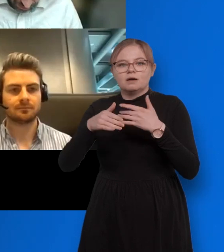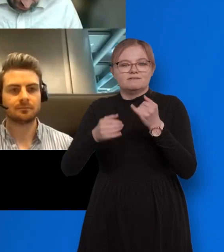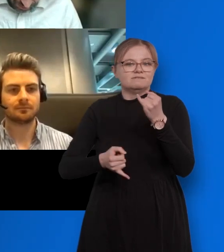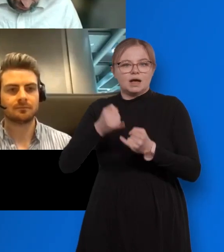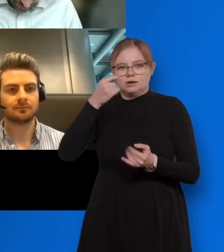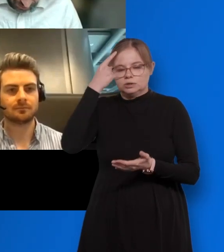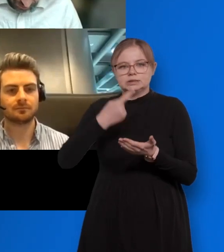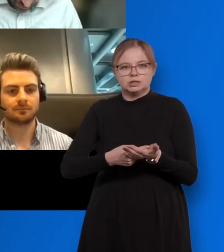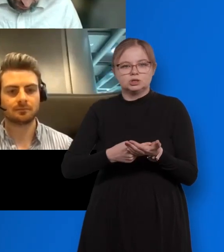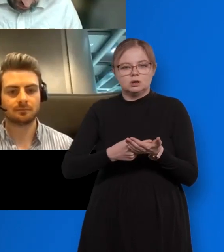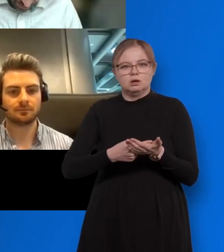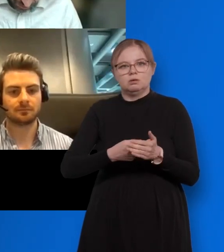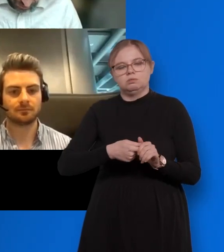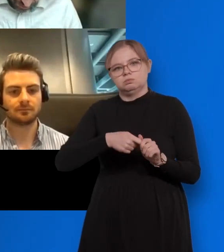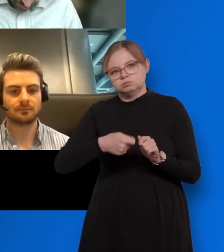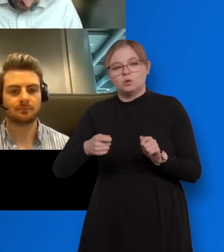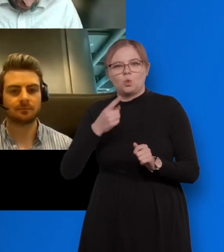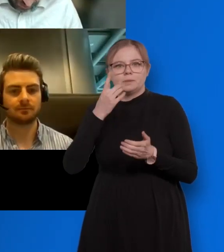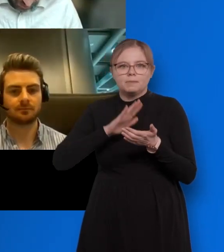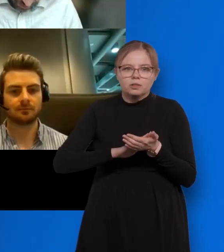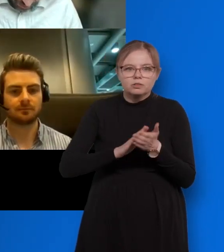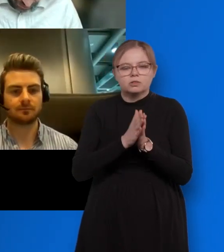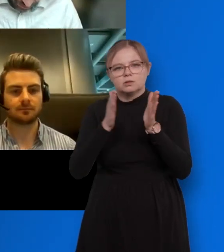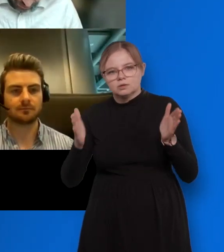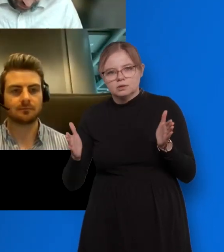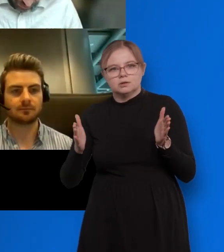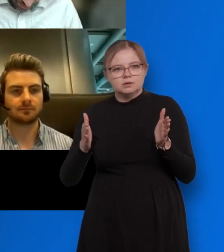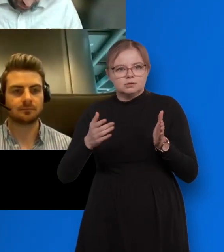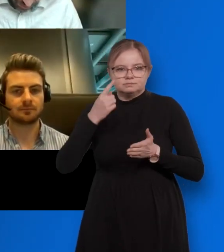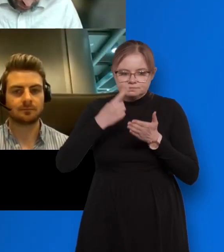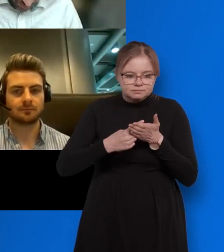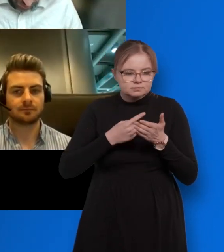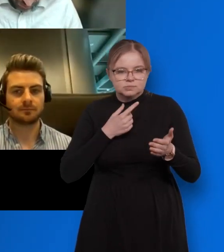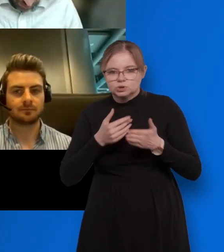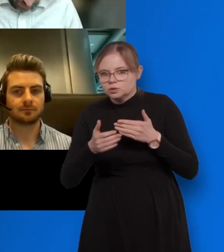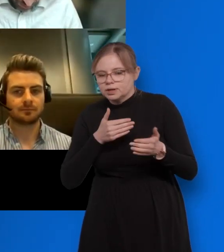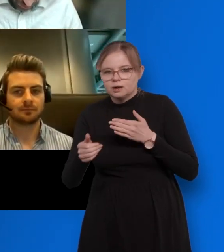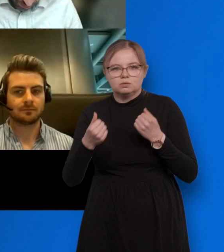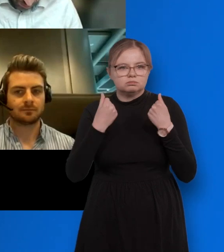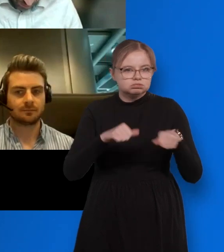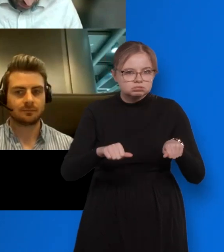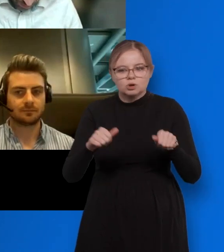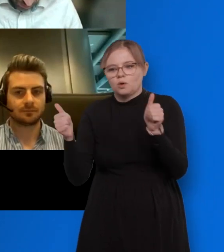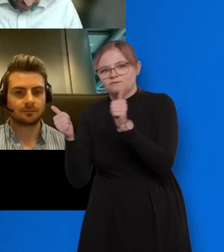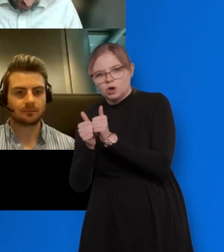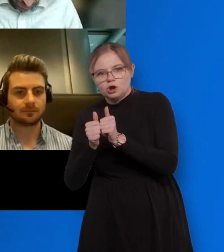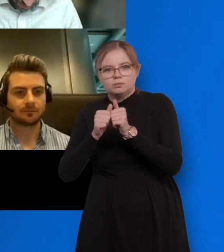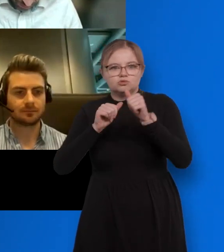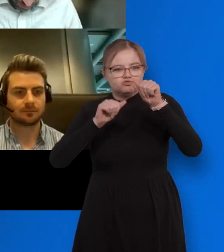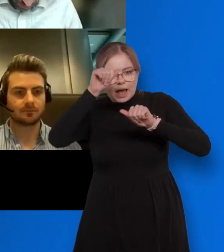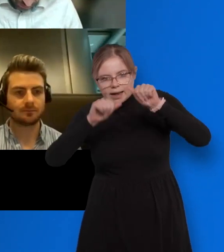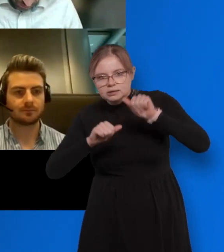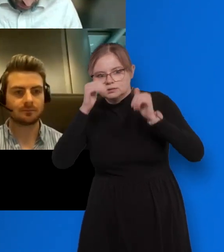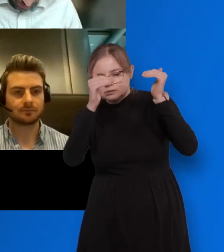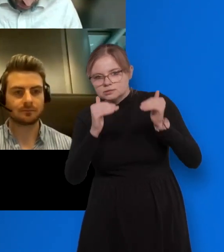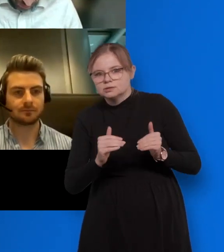quite a month or so to be able to sort out, get confirmation of rank orders, panel